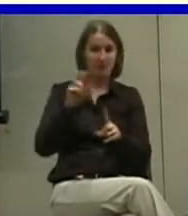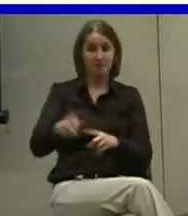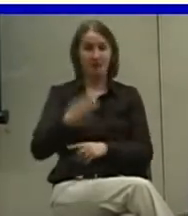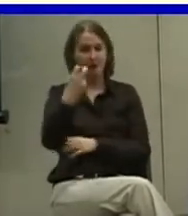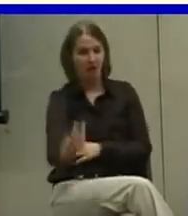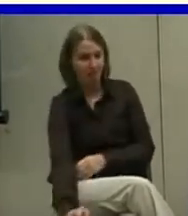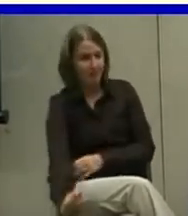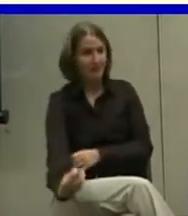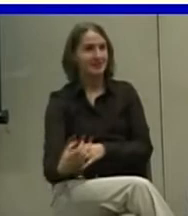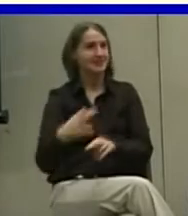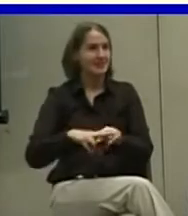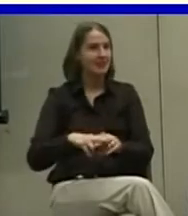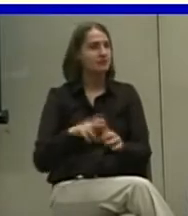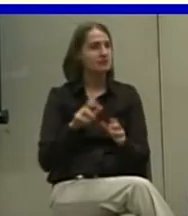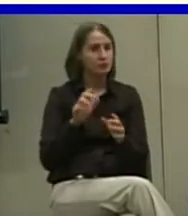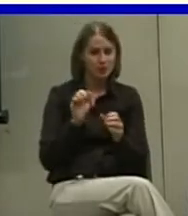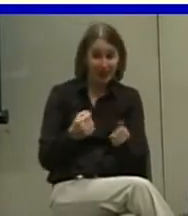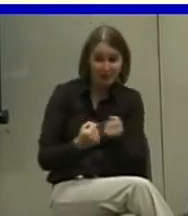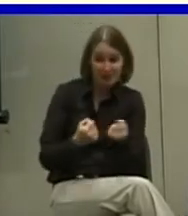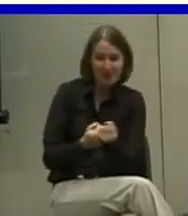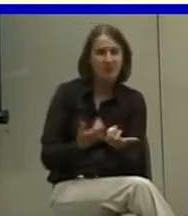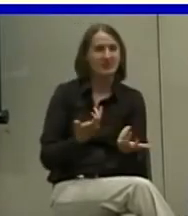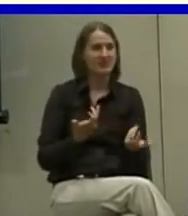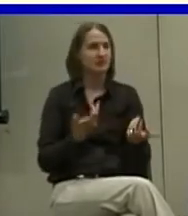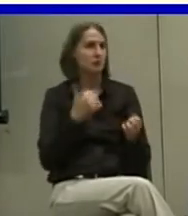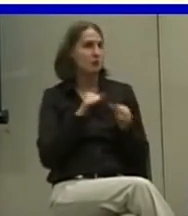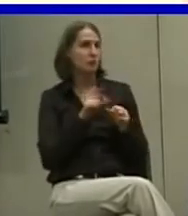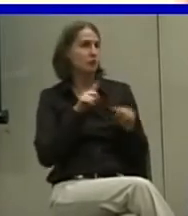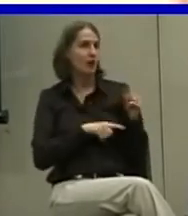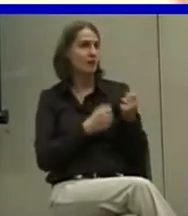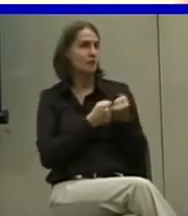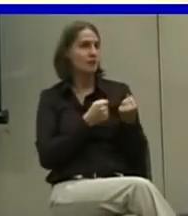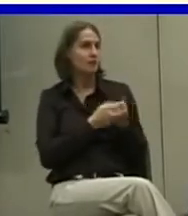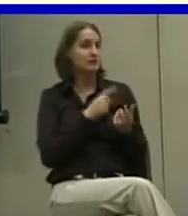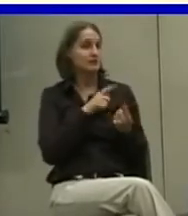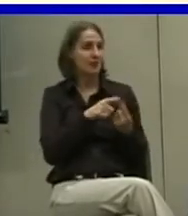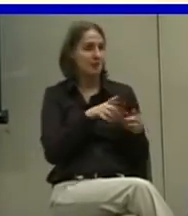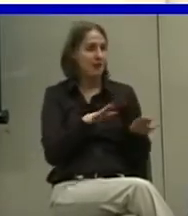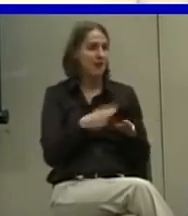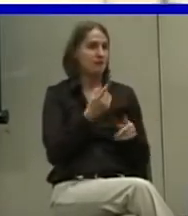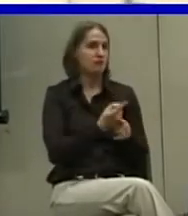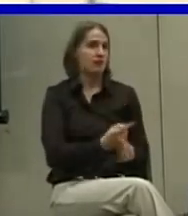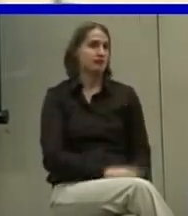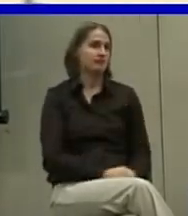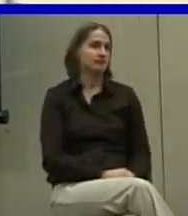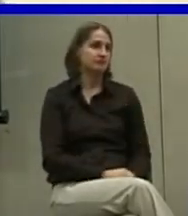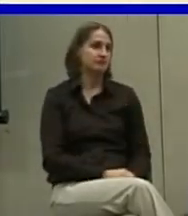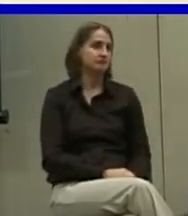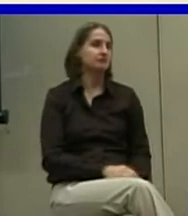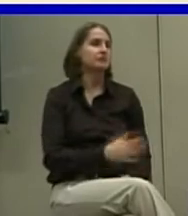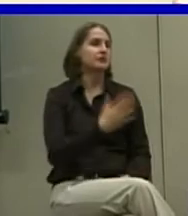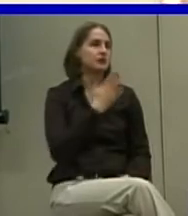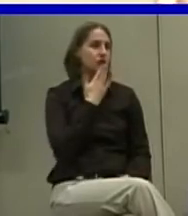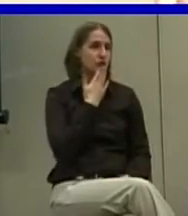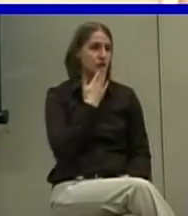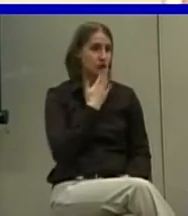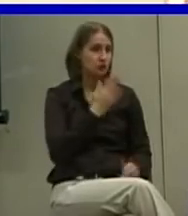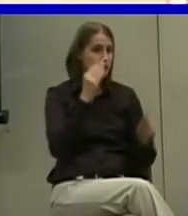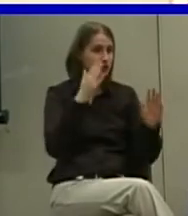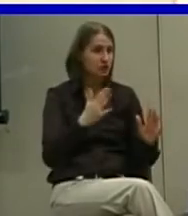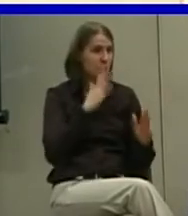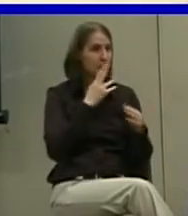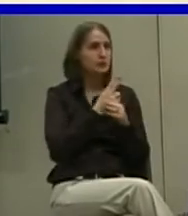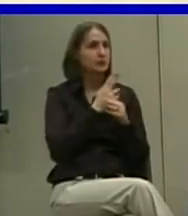that we can give the reinforcer. Because remember, you can't give the reinforcer until they behave. Good teachers use lots of